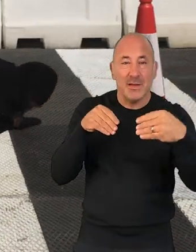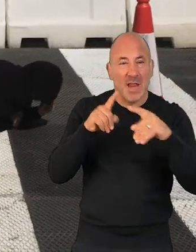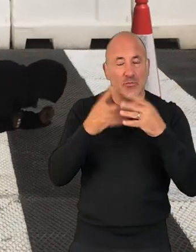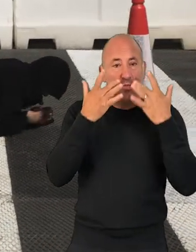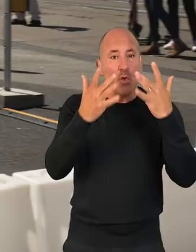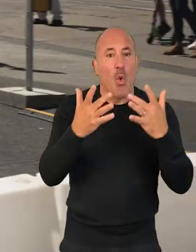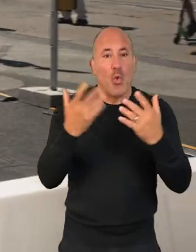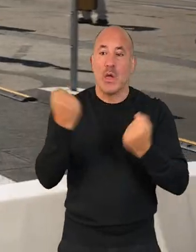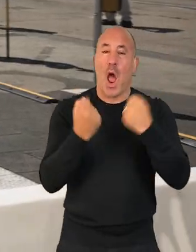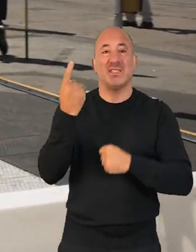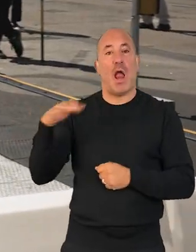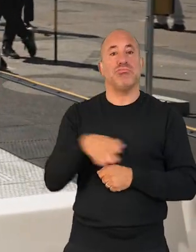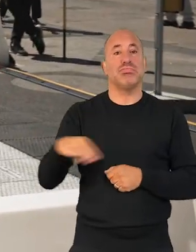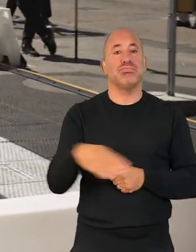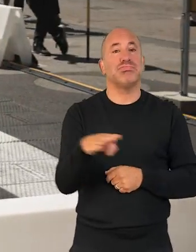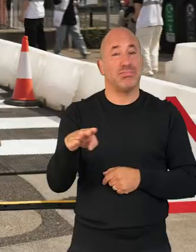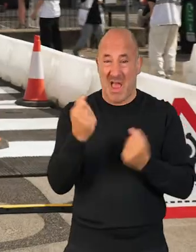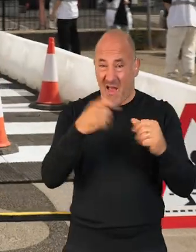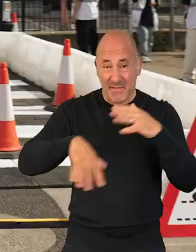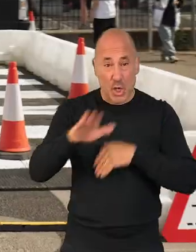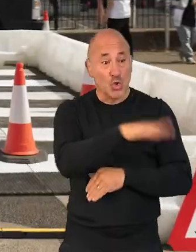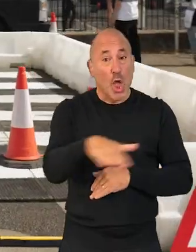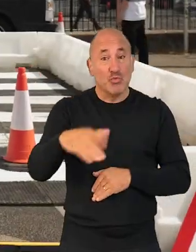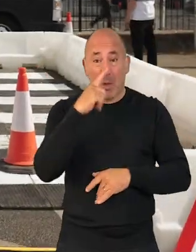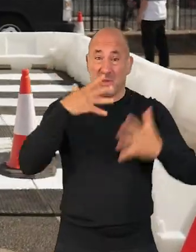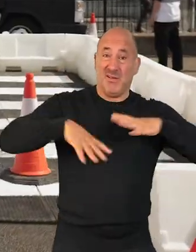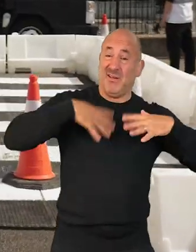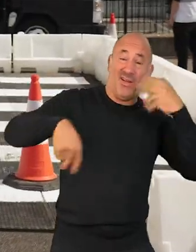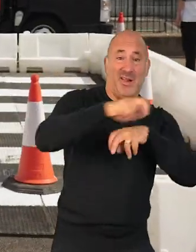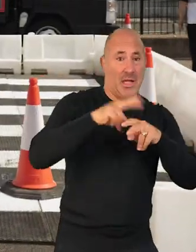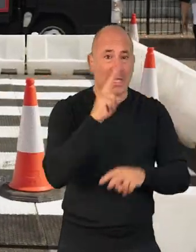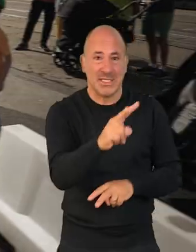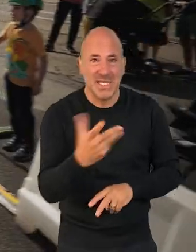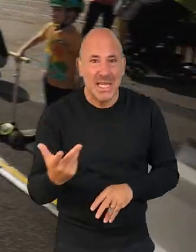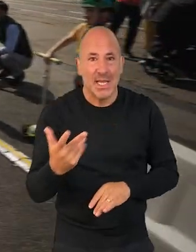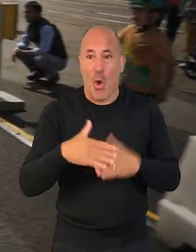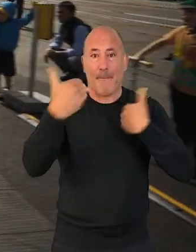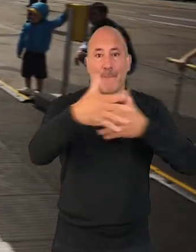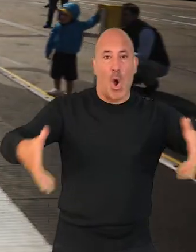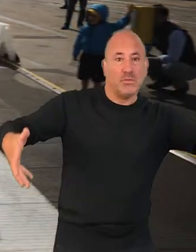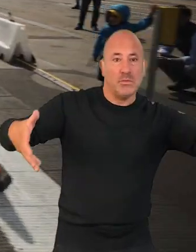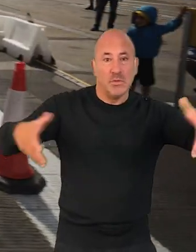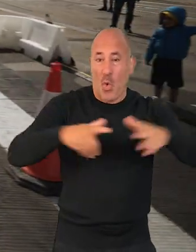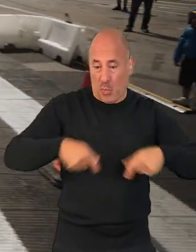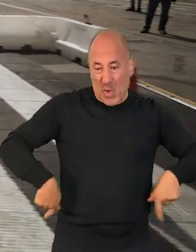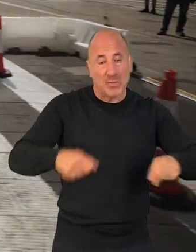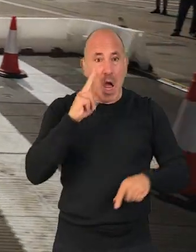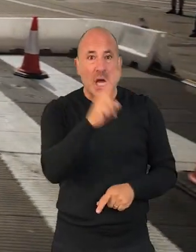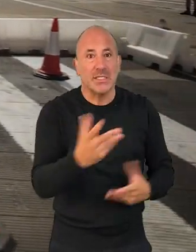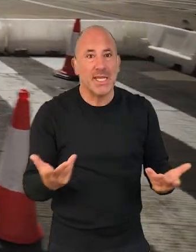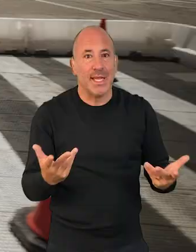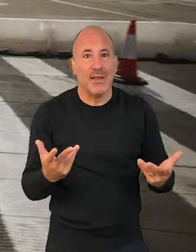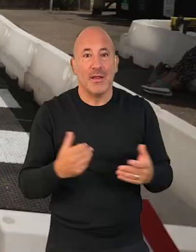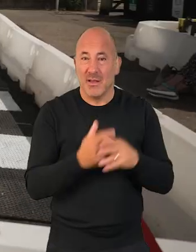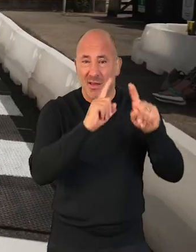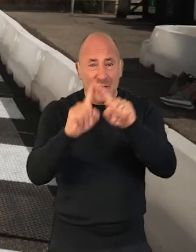systems are everywhere, there could be children on the street who are dressed up. It could be someone carrying a box. It could be people in wheelchairs. All these different use